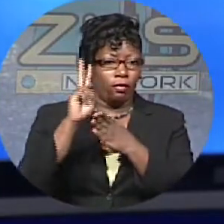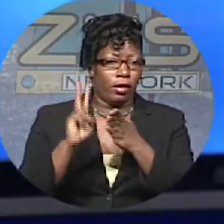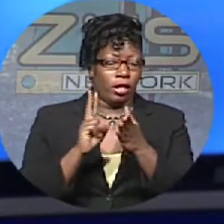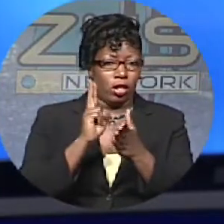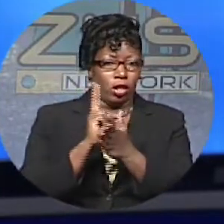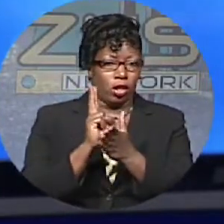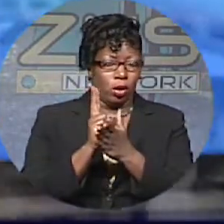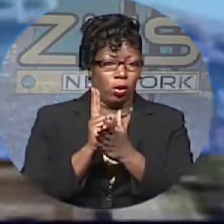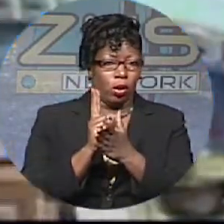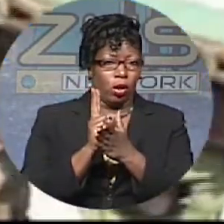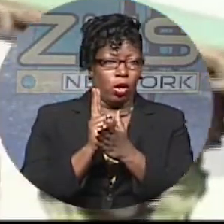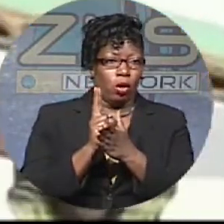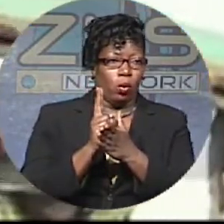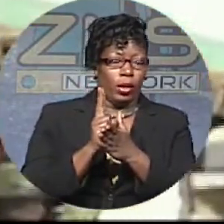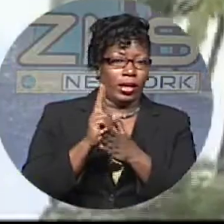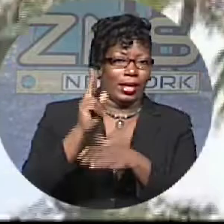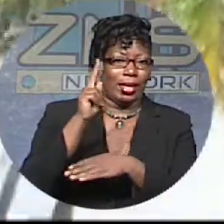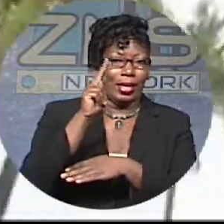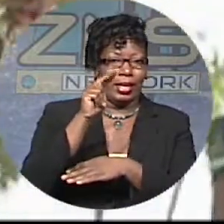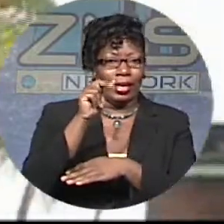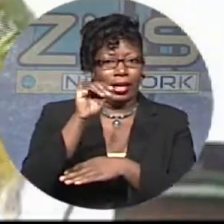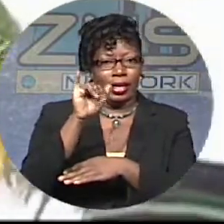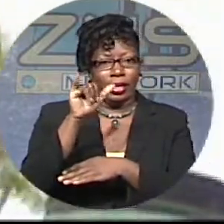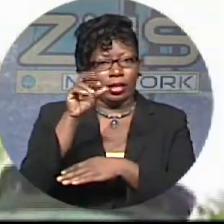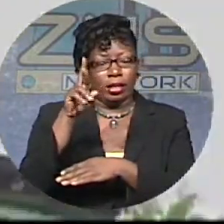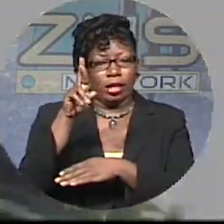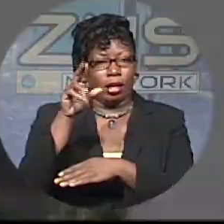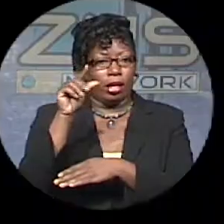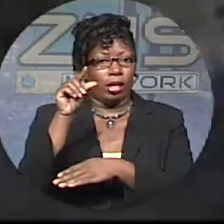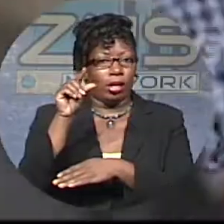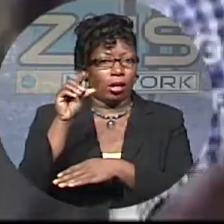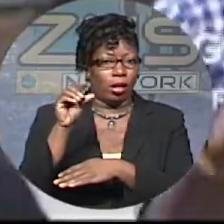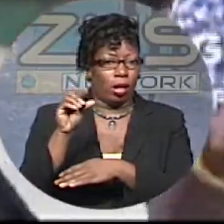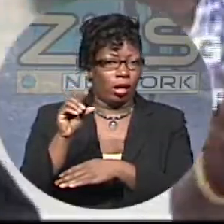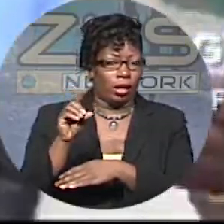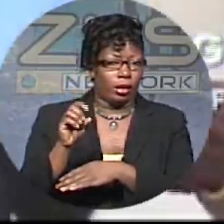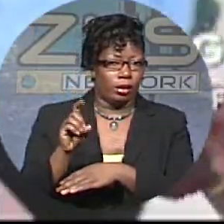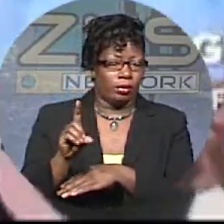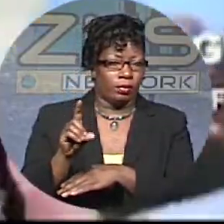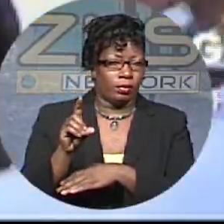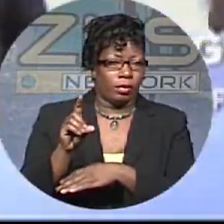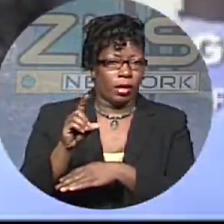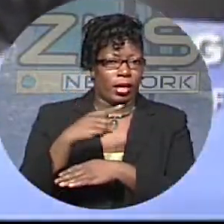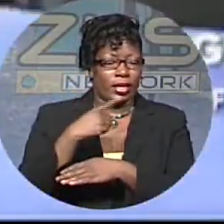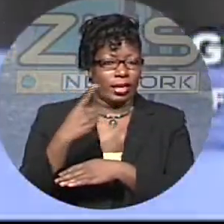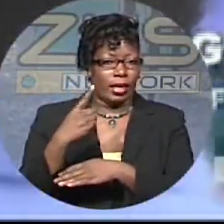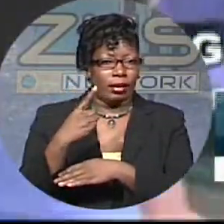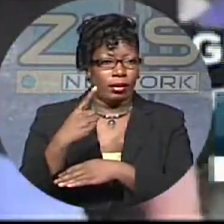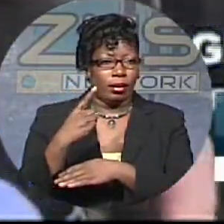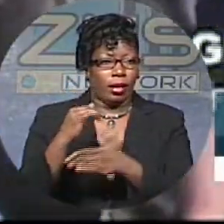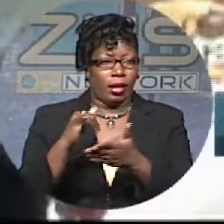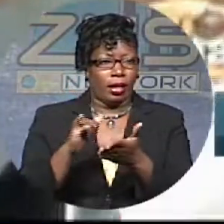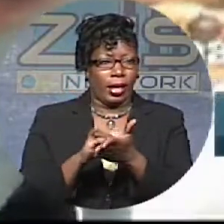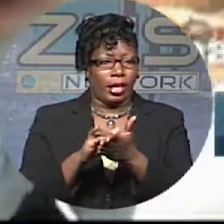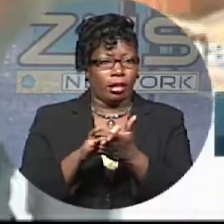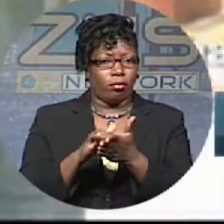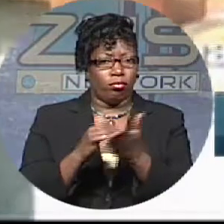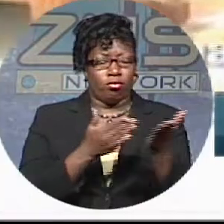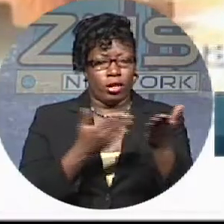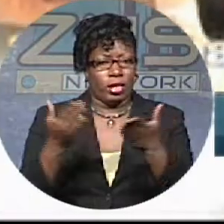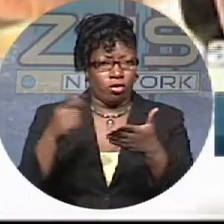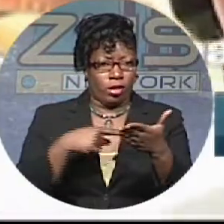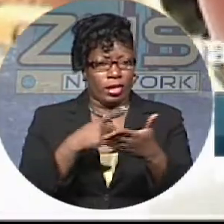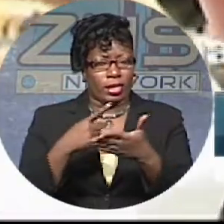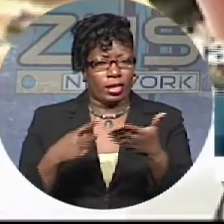designer Peter NIGARD. The video, which was shot after the 2012 general election, is drawing criticism from the opposition. Minister